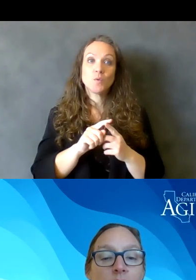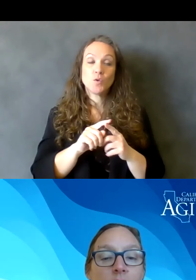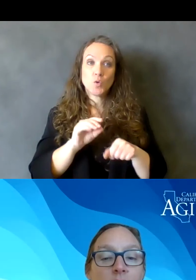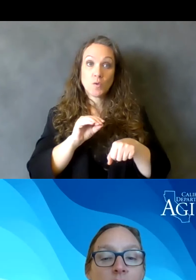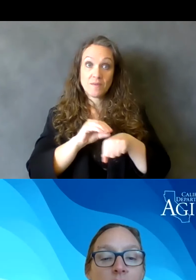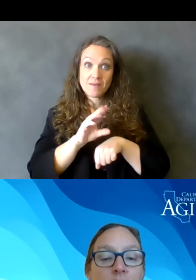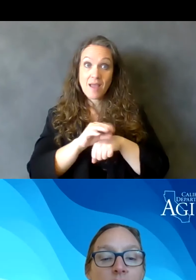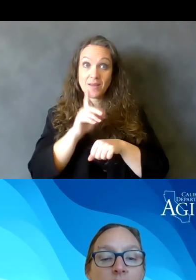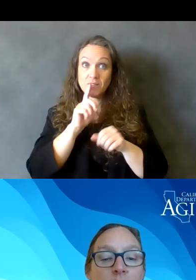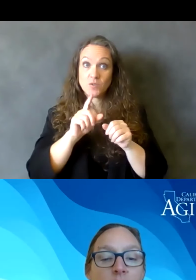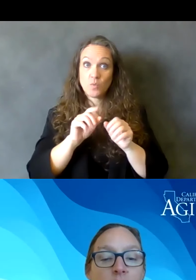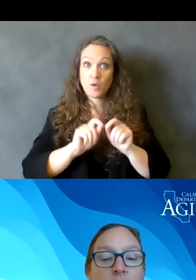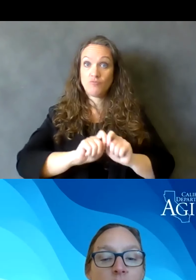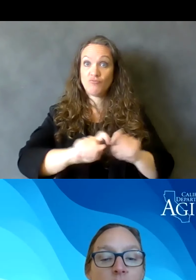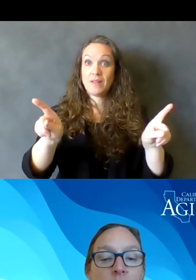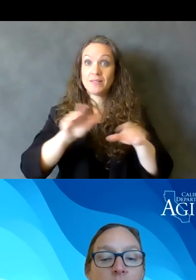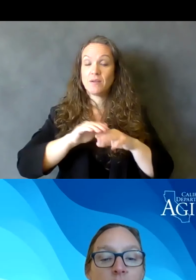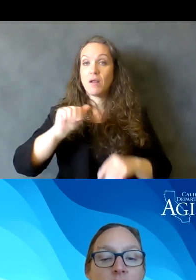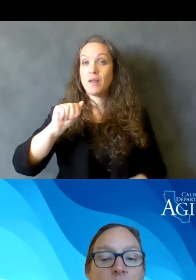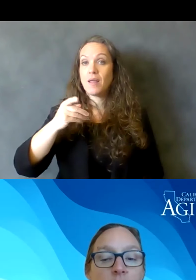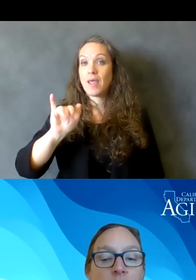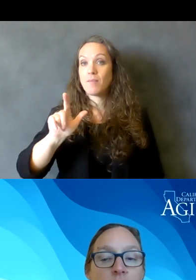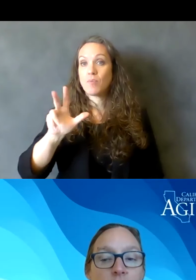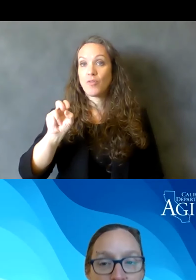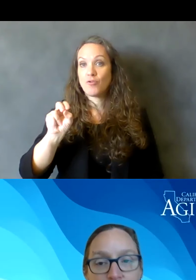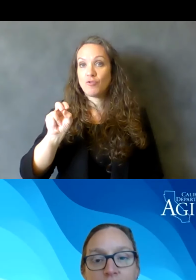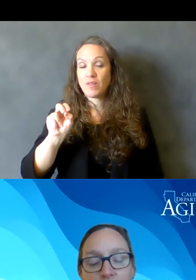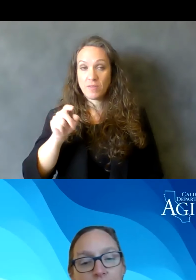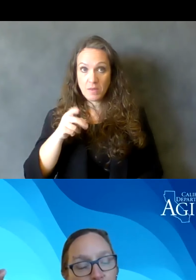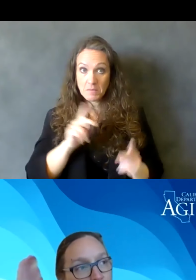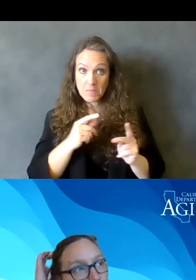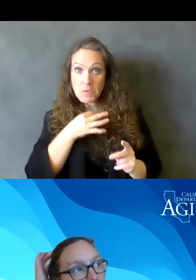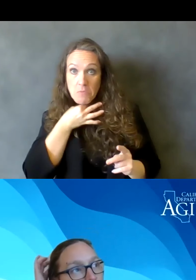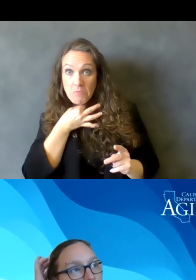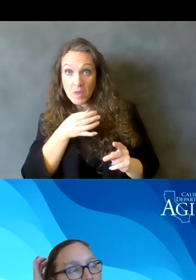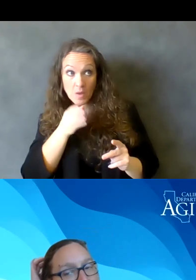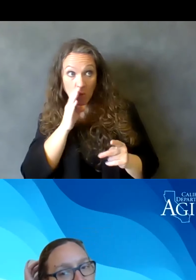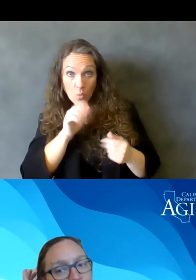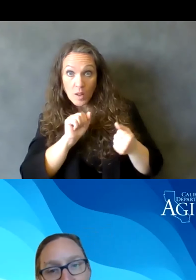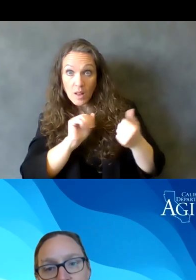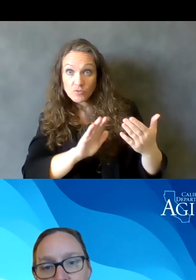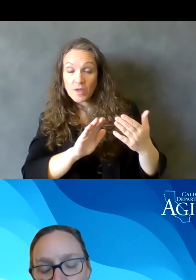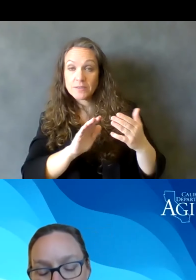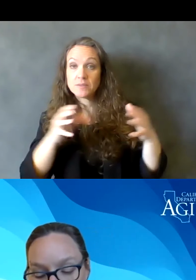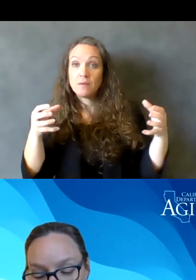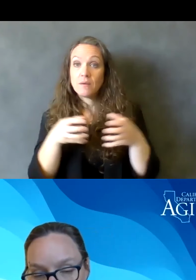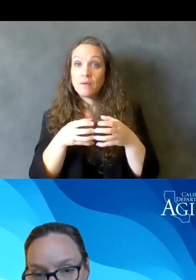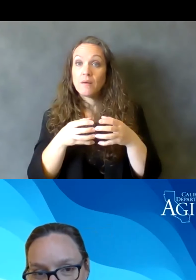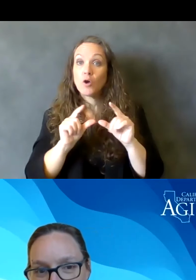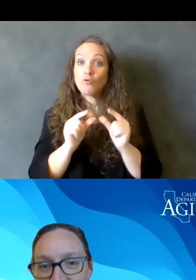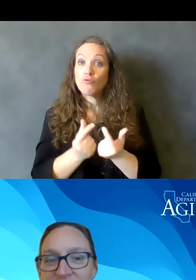released on April 30th. There are several folks that are asking about whether it will address congregate meal programs. Kim, can you speak to